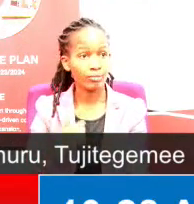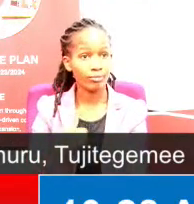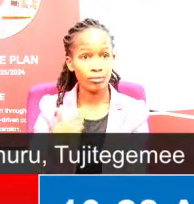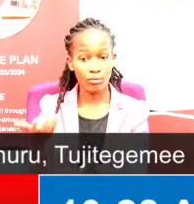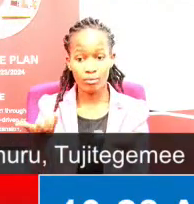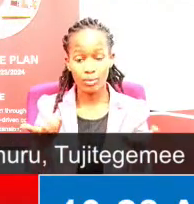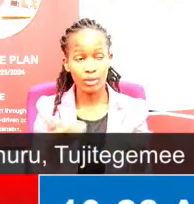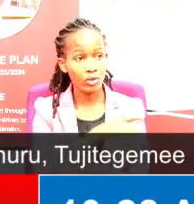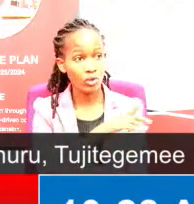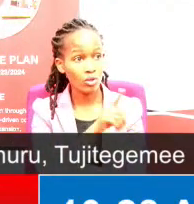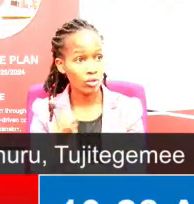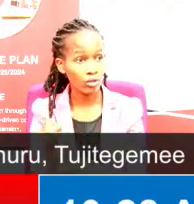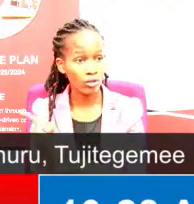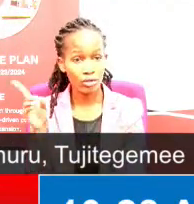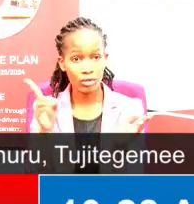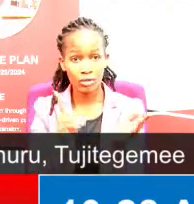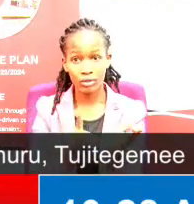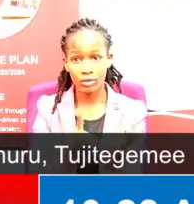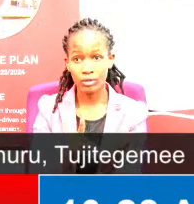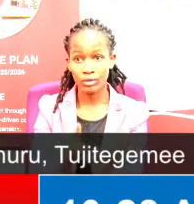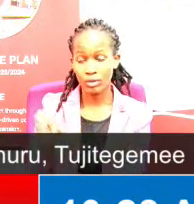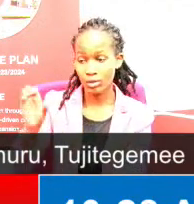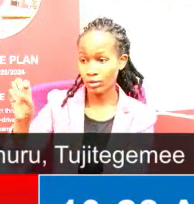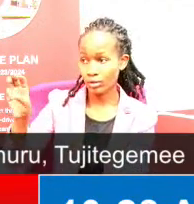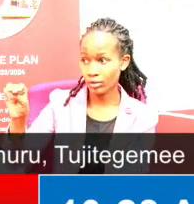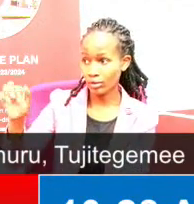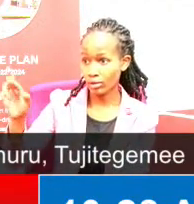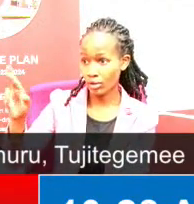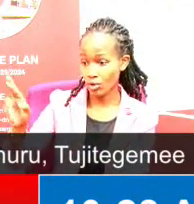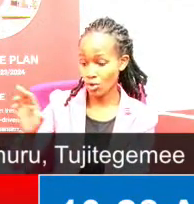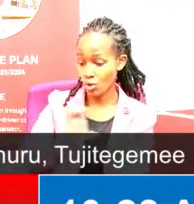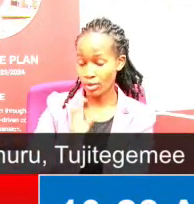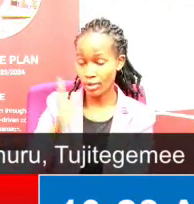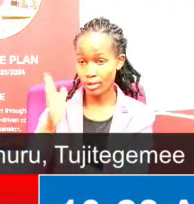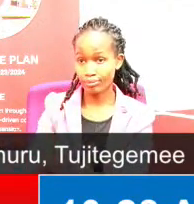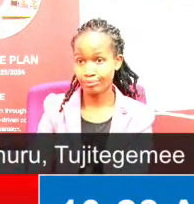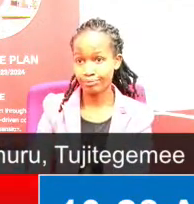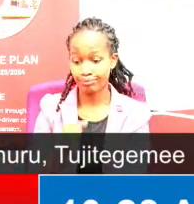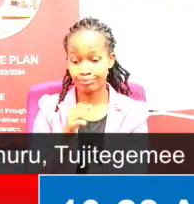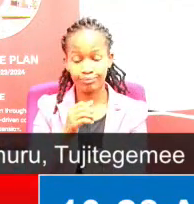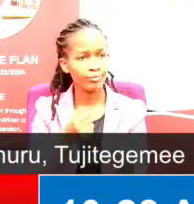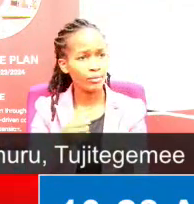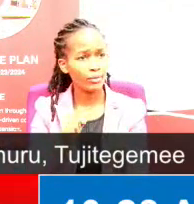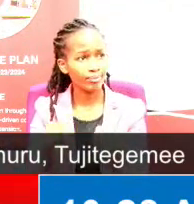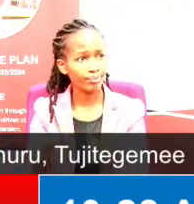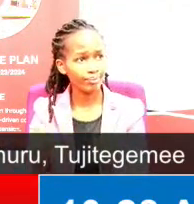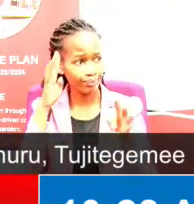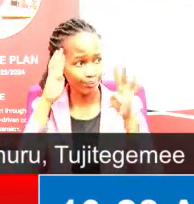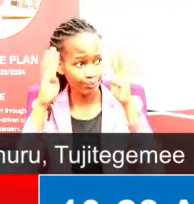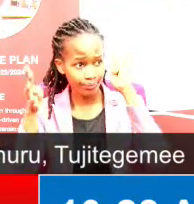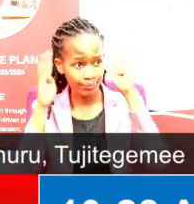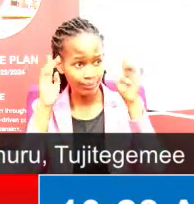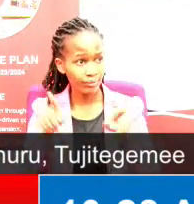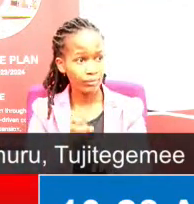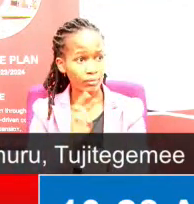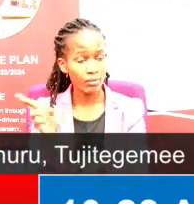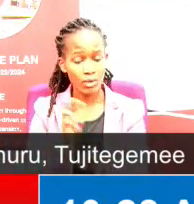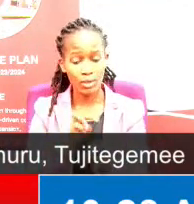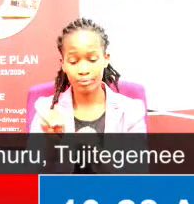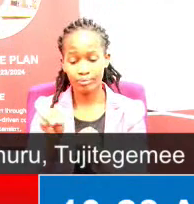bring to you Dr. Mohamed Omar, who is the Commissioner, Strategy, Innovation, and Risk